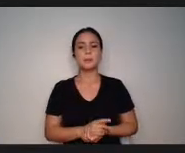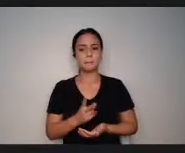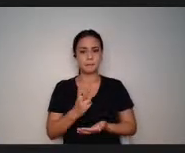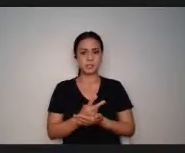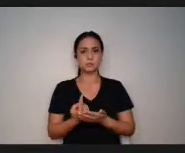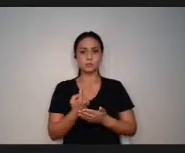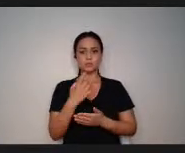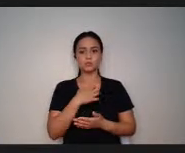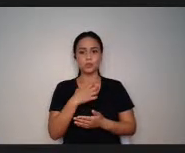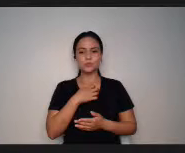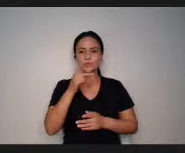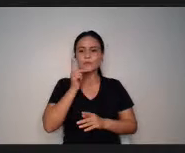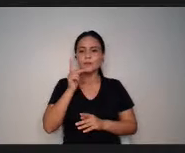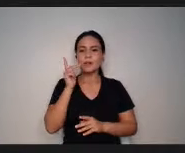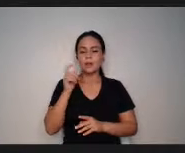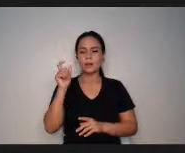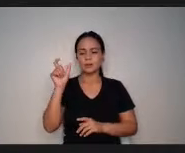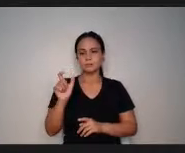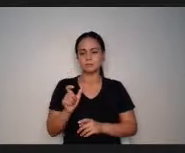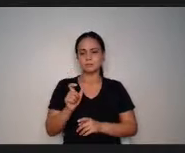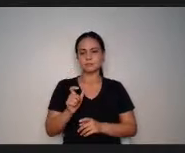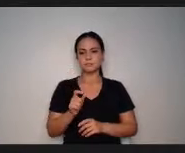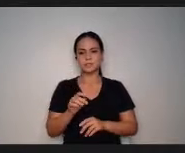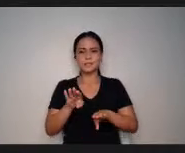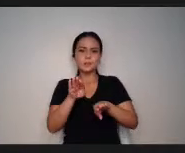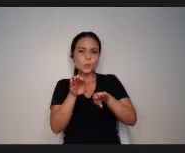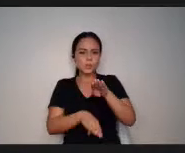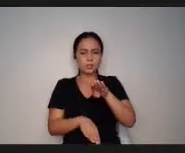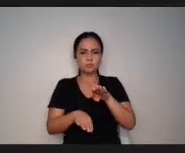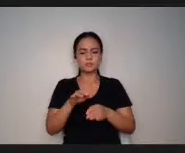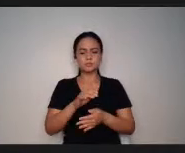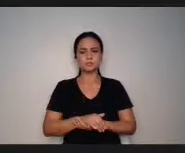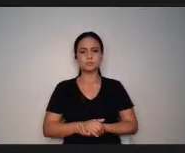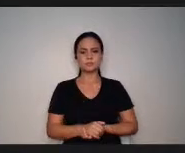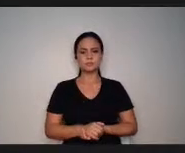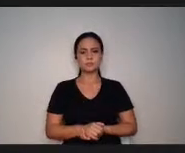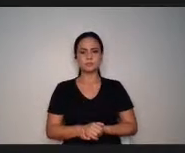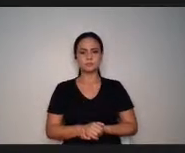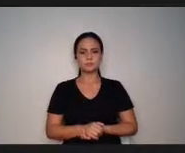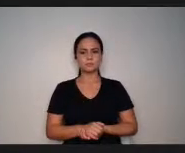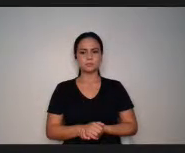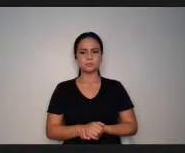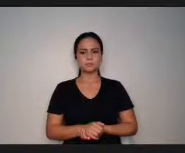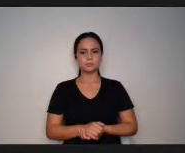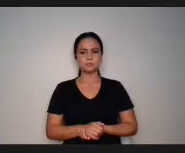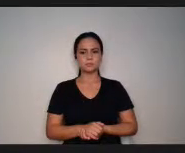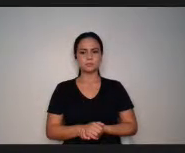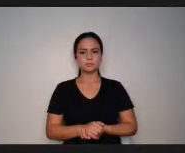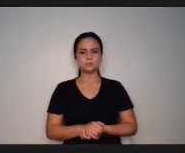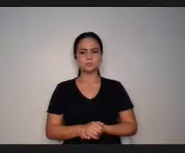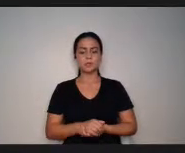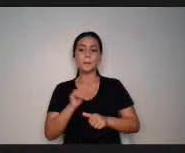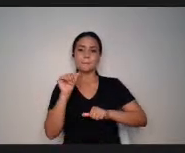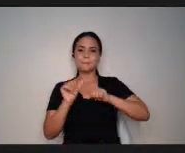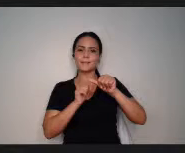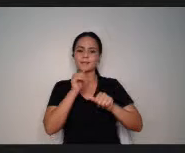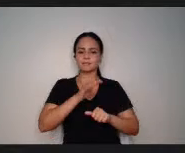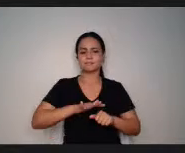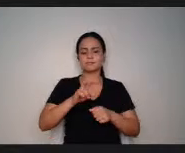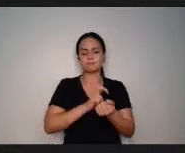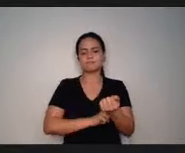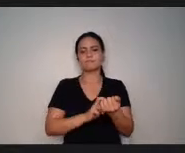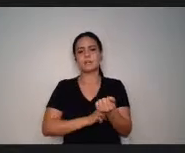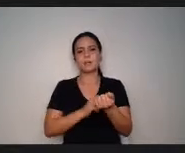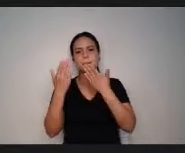psychosocial stressors and the inequality in the health effects of psychosocial stressors. So she says, in the spirit of the